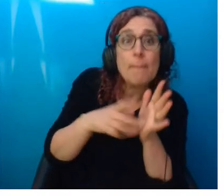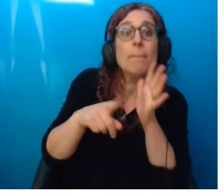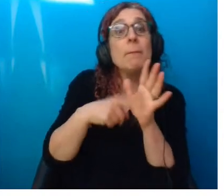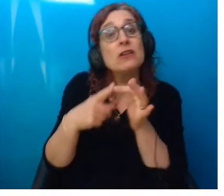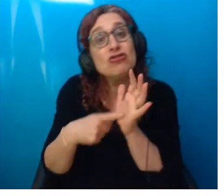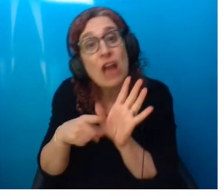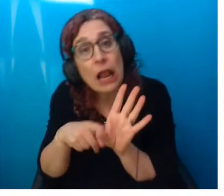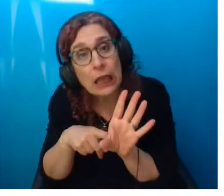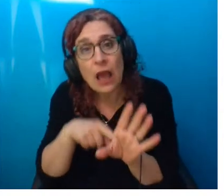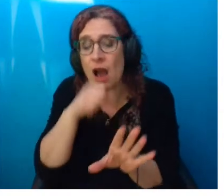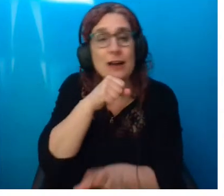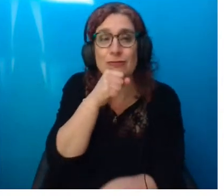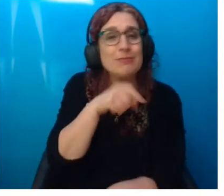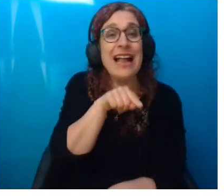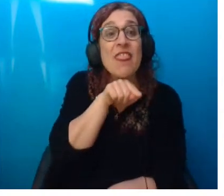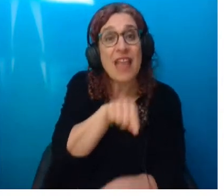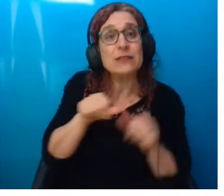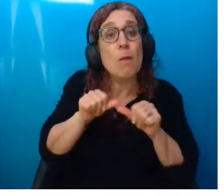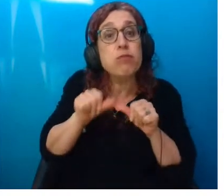processed foods which are in that.